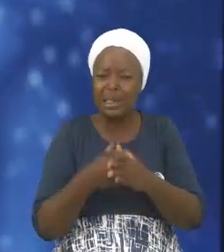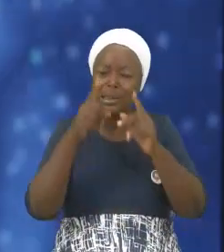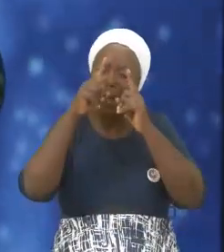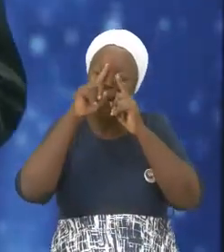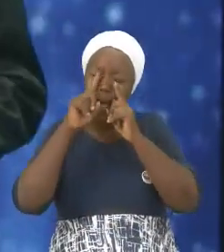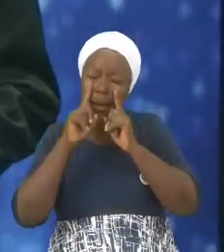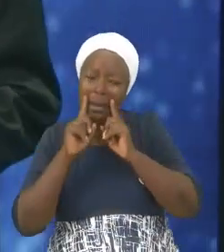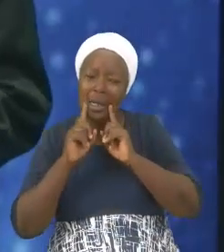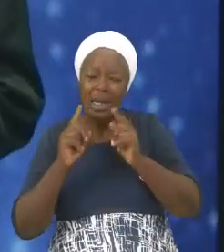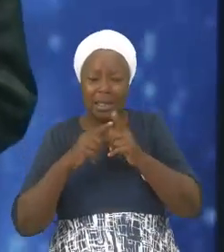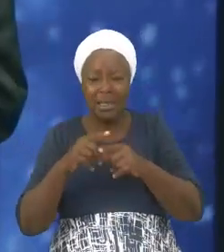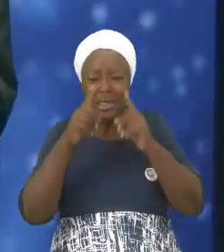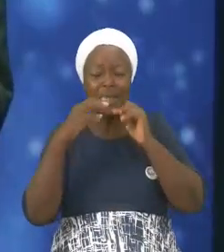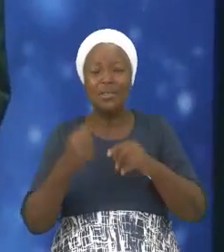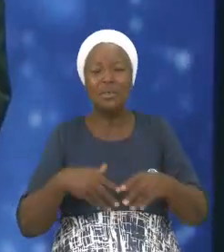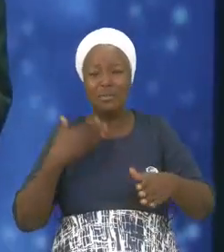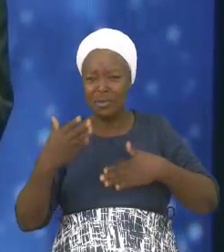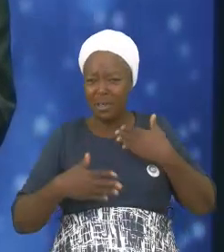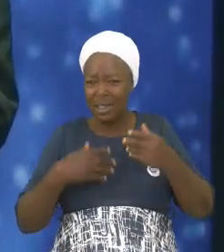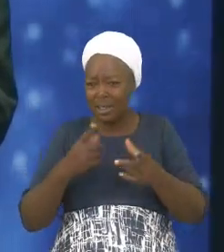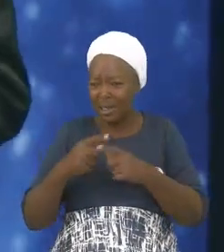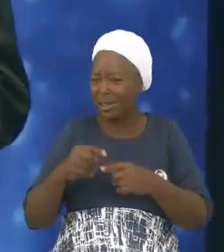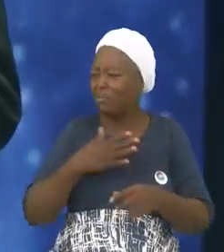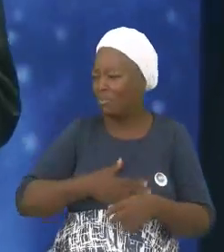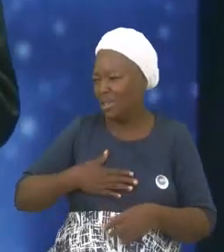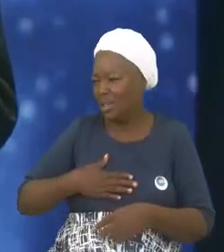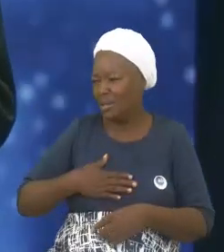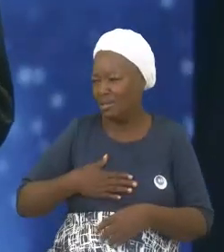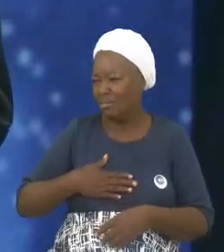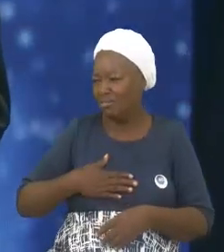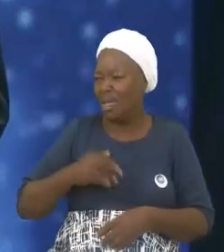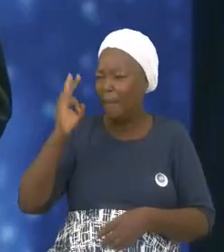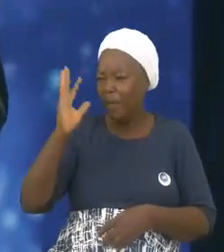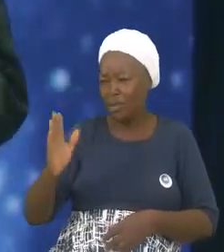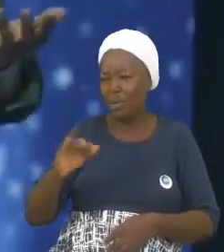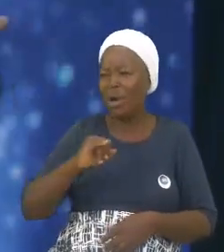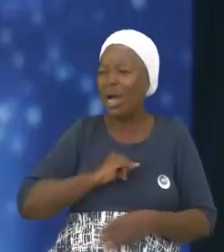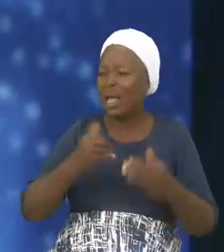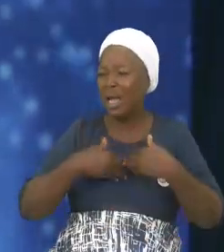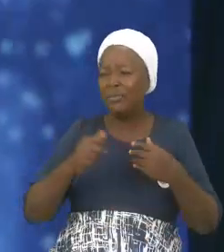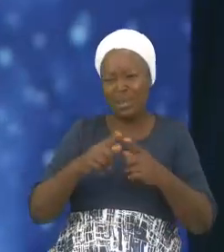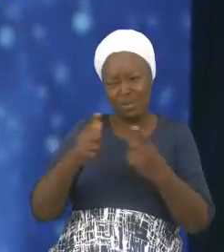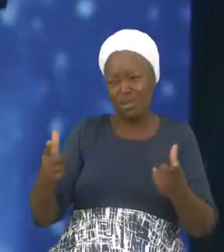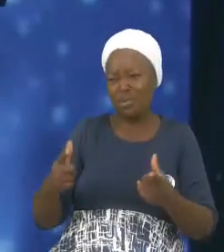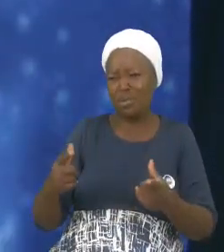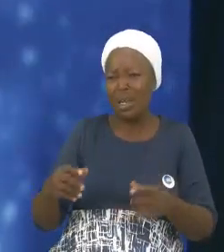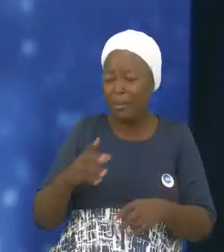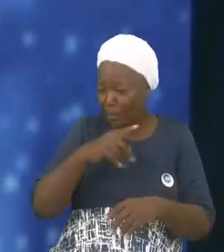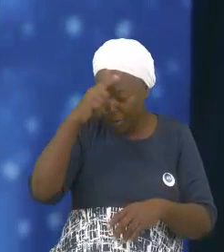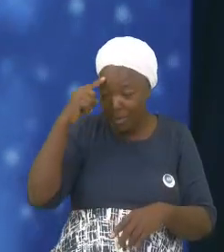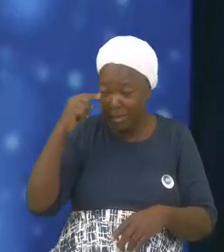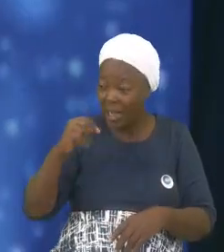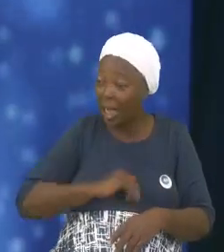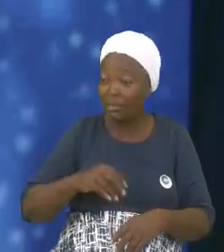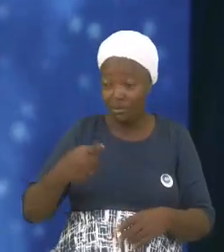she said, Pastor, I have a question. I thought it was going to be a great question. You know, when people are coming from that